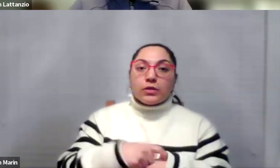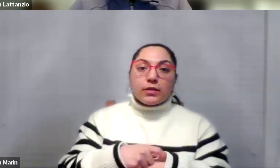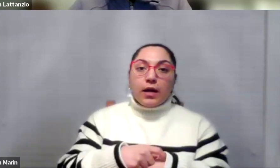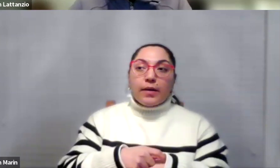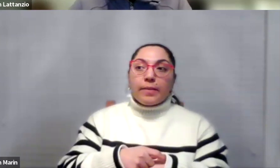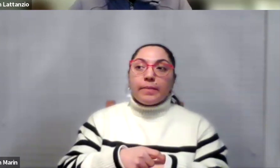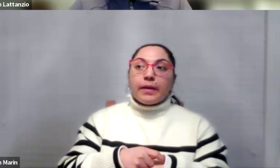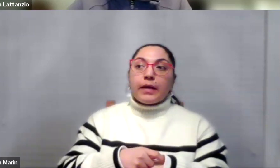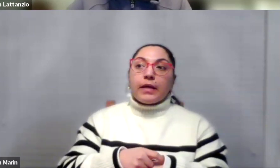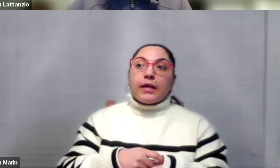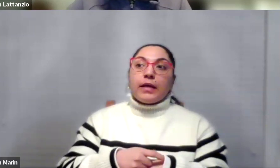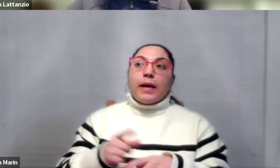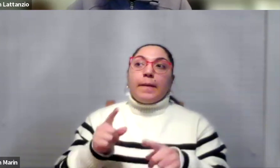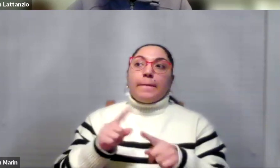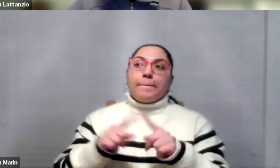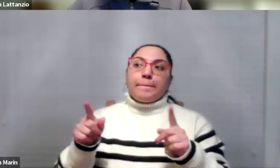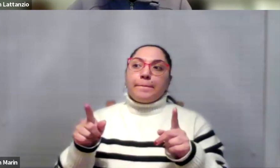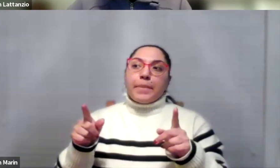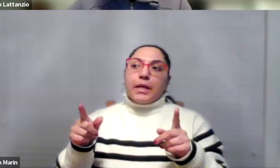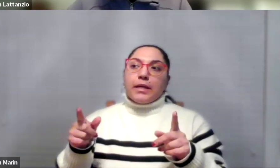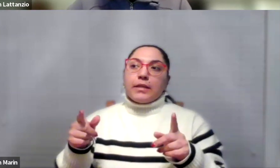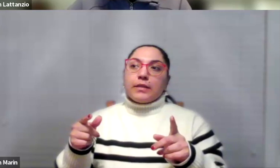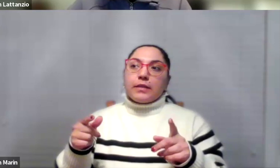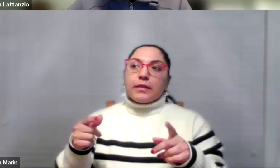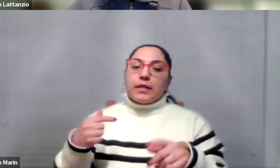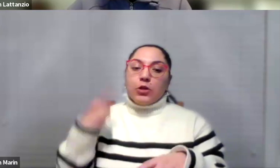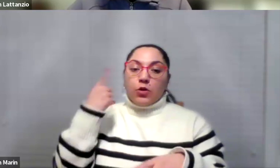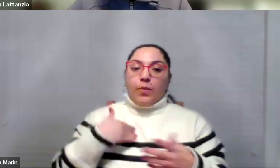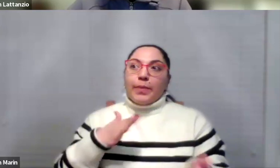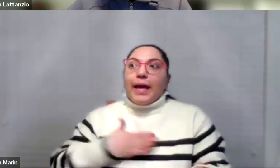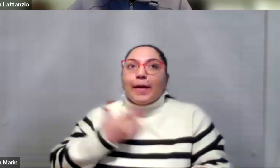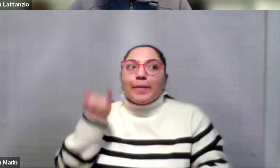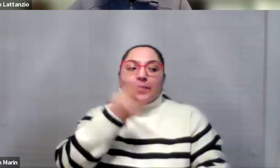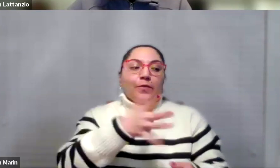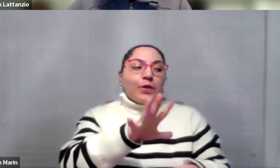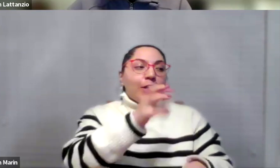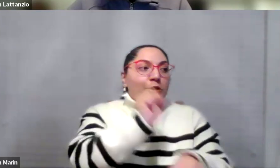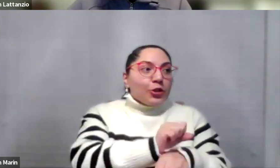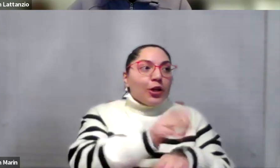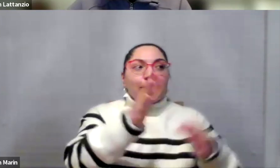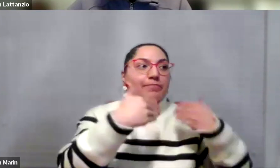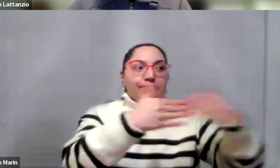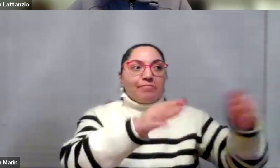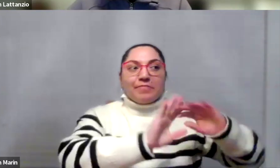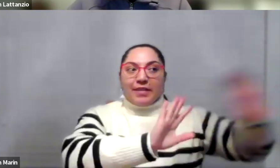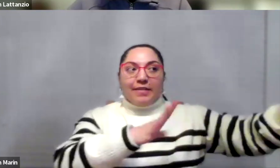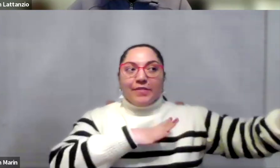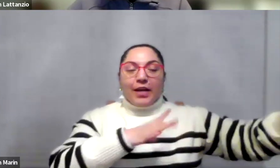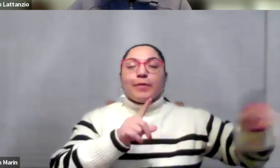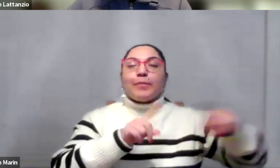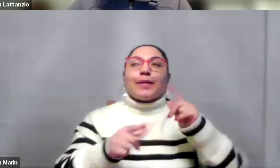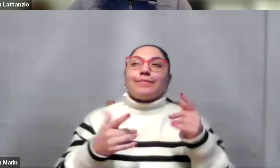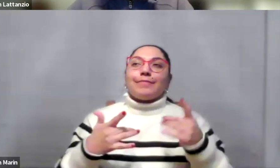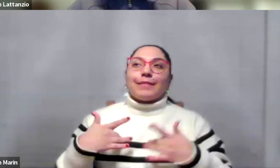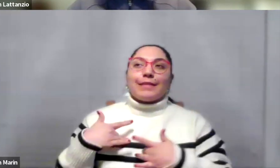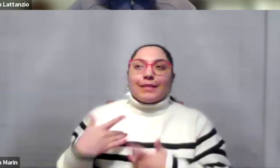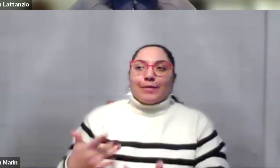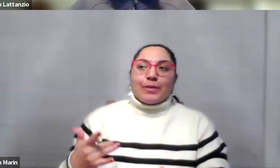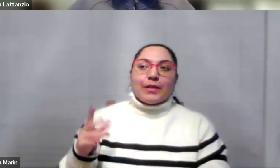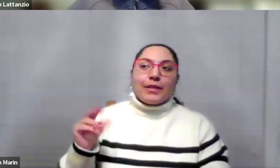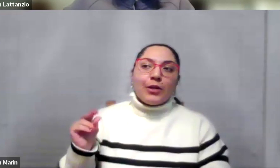great if they were, if we got somebody a job and they said, all right, I'm good from here, see you later. But people typically don't want